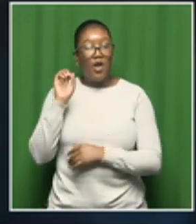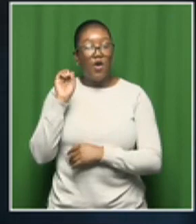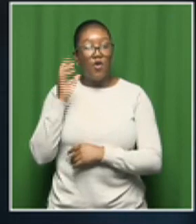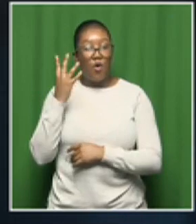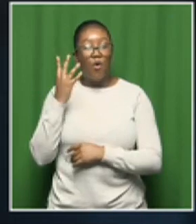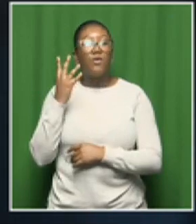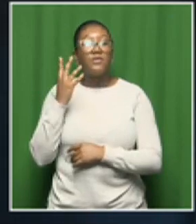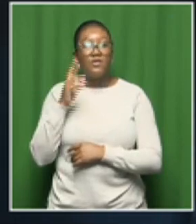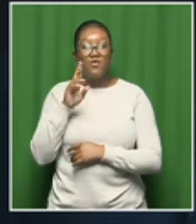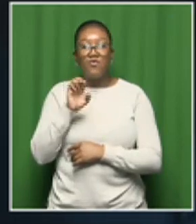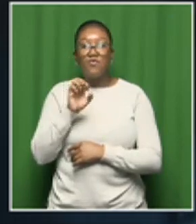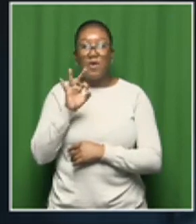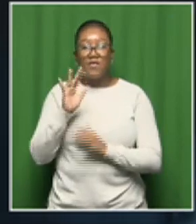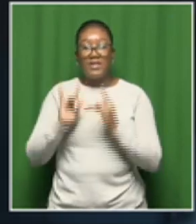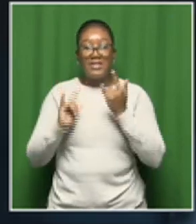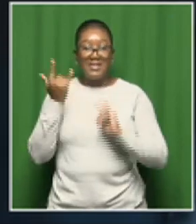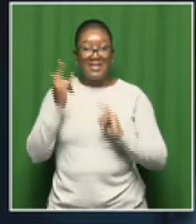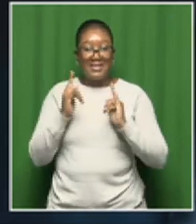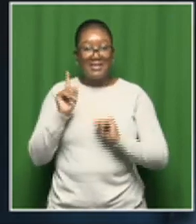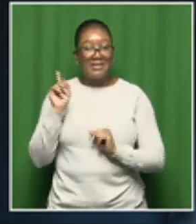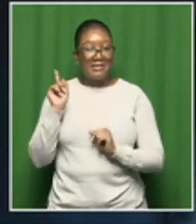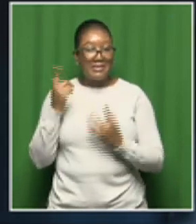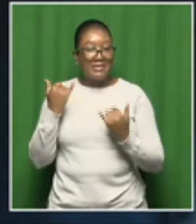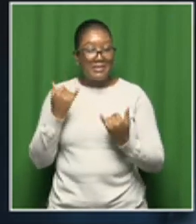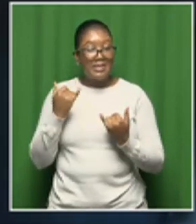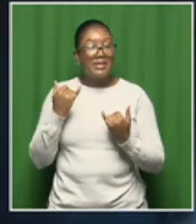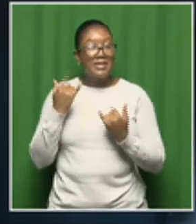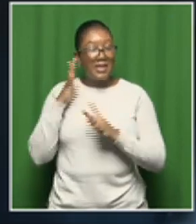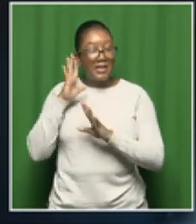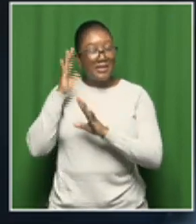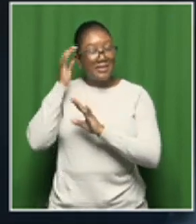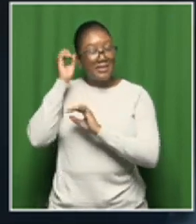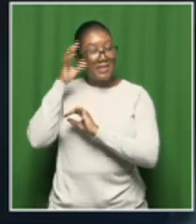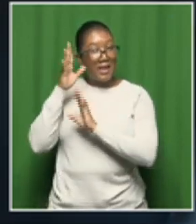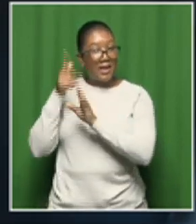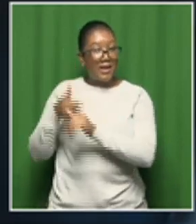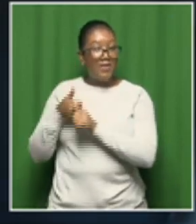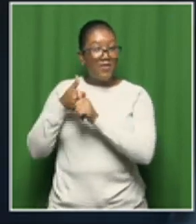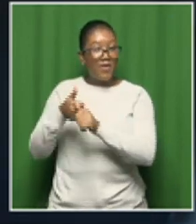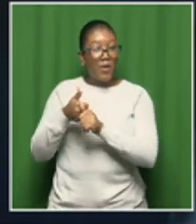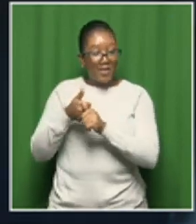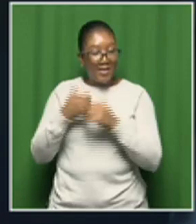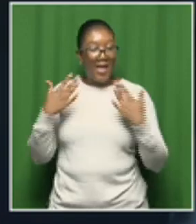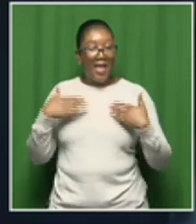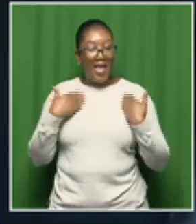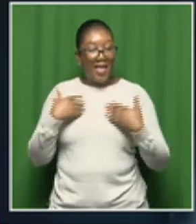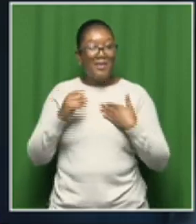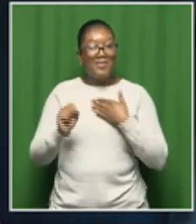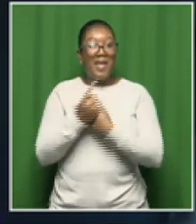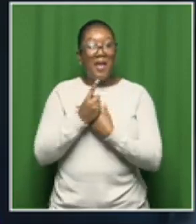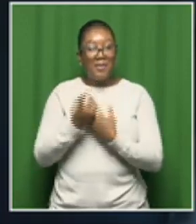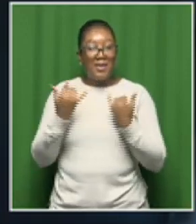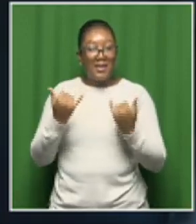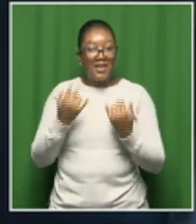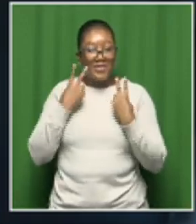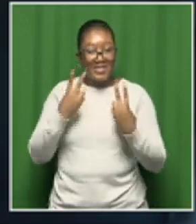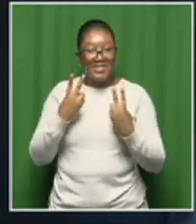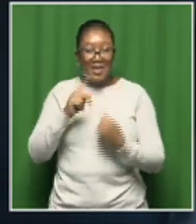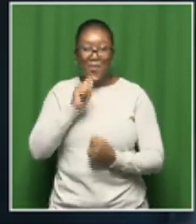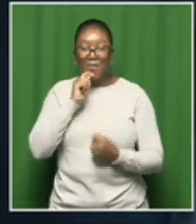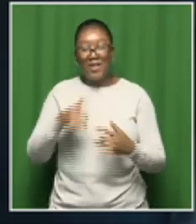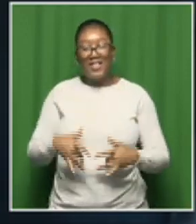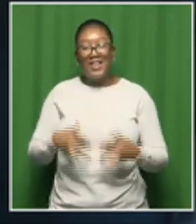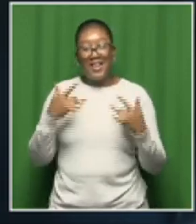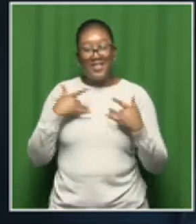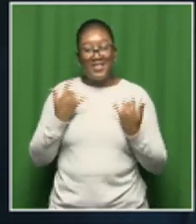as we continue to follow the sun and make happy happen with McDonald's. Now, you do know that our weatherman out at Morning Live was joining me